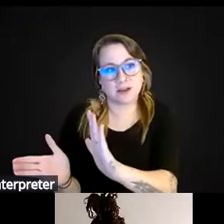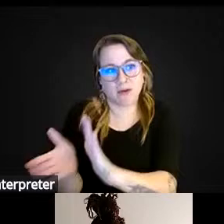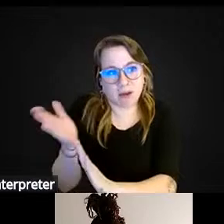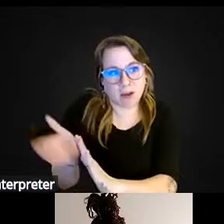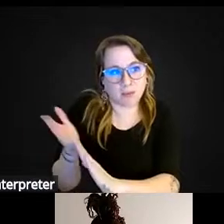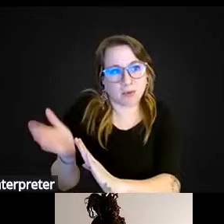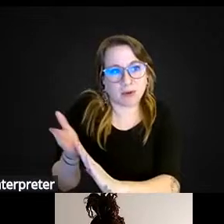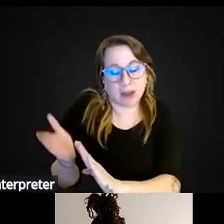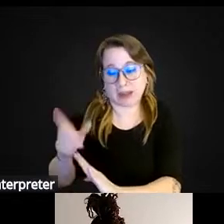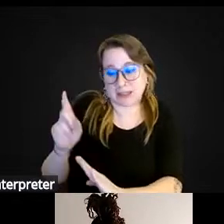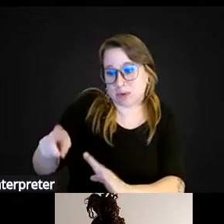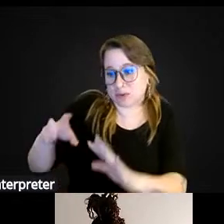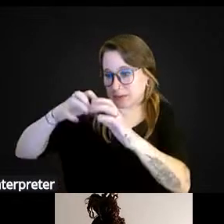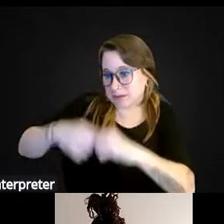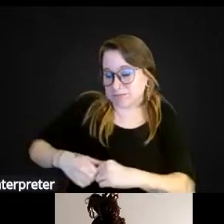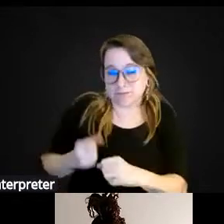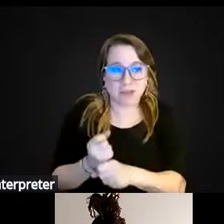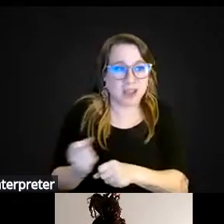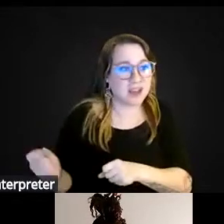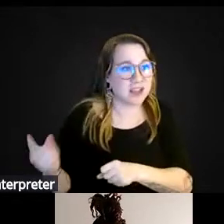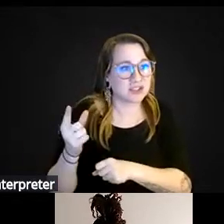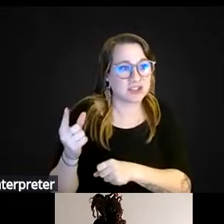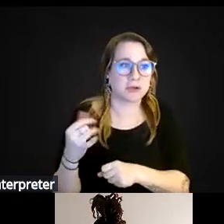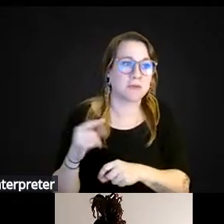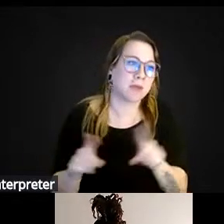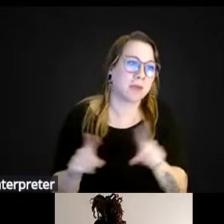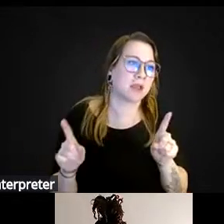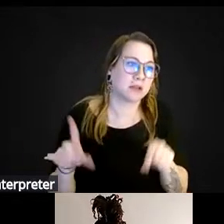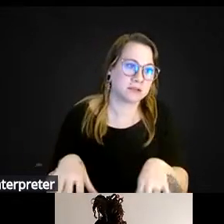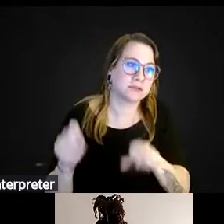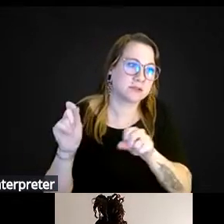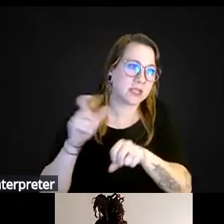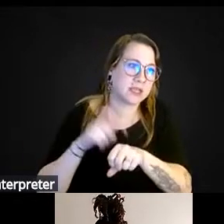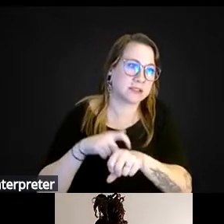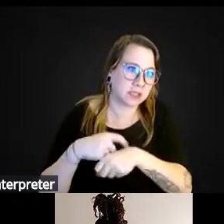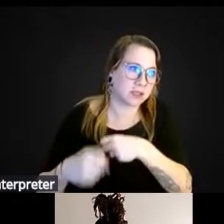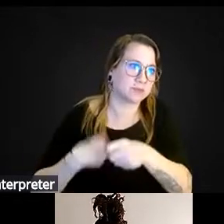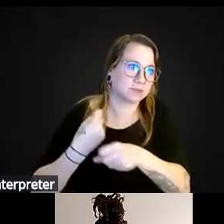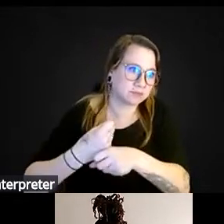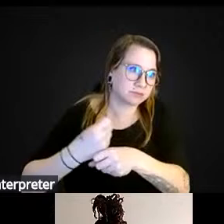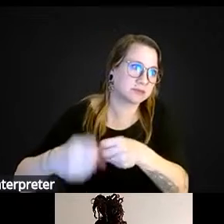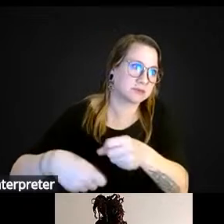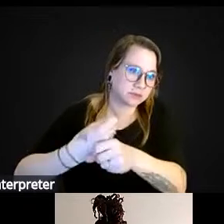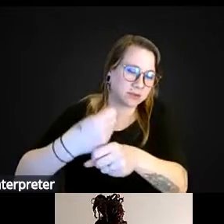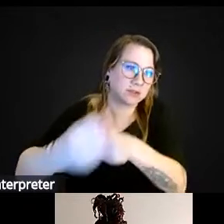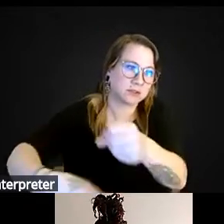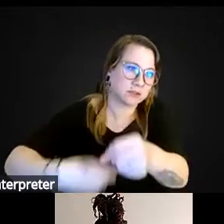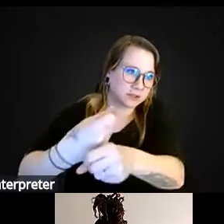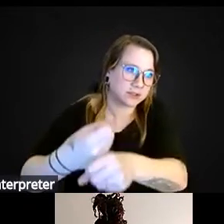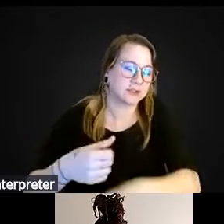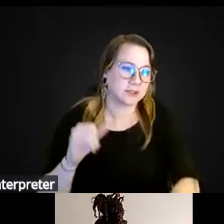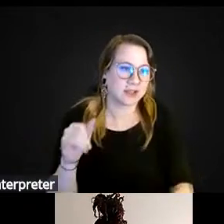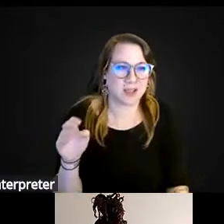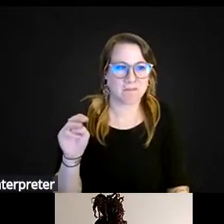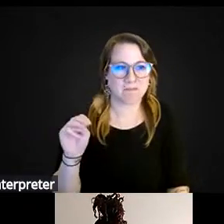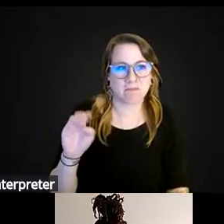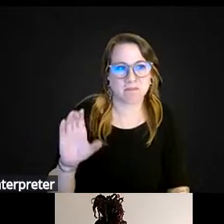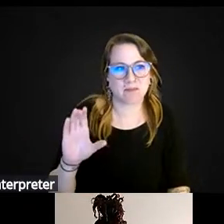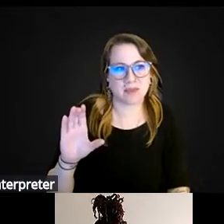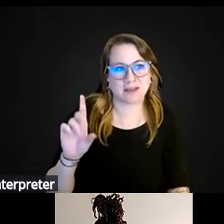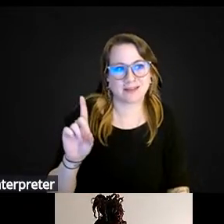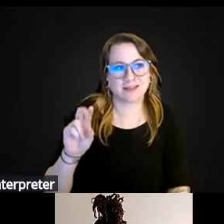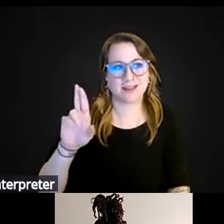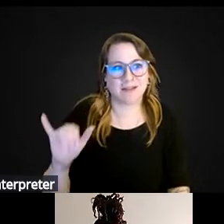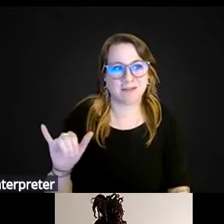supposed to be gone by next year, but it took years. That's when McDuffie was our Ward 5